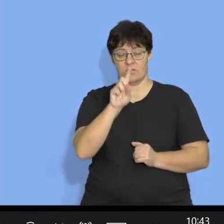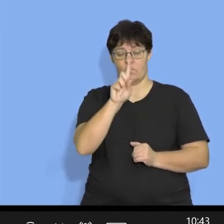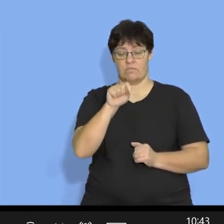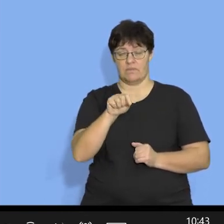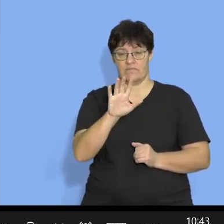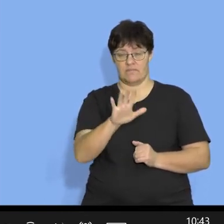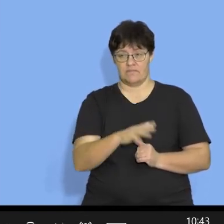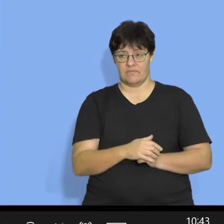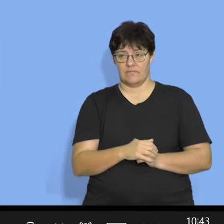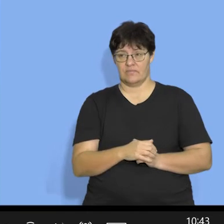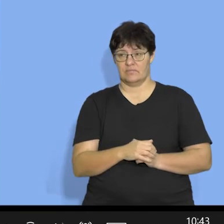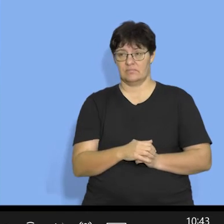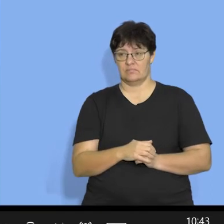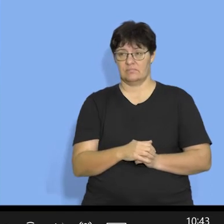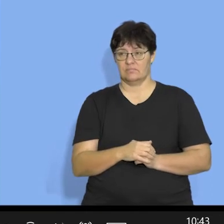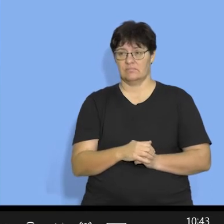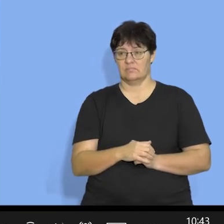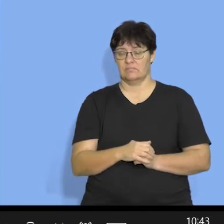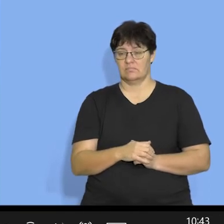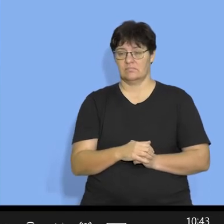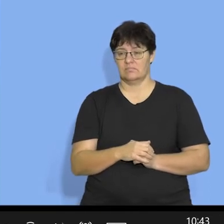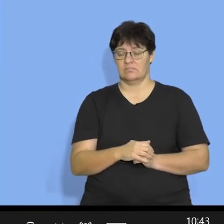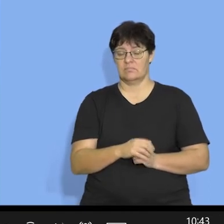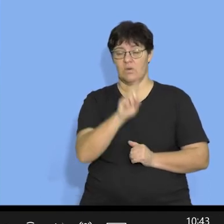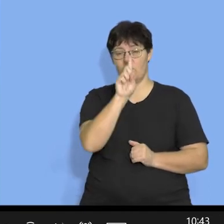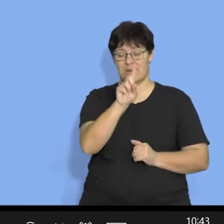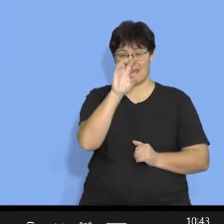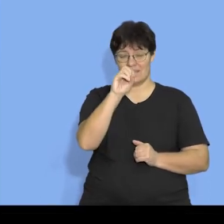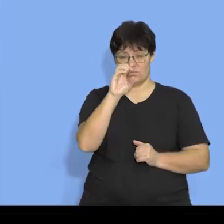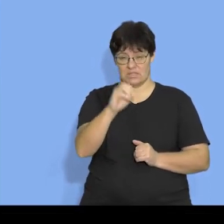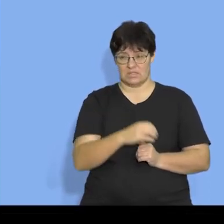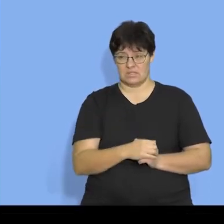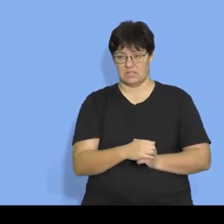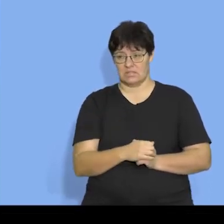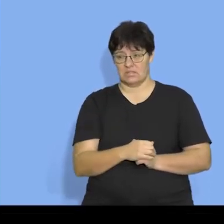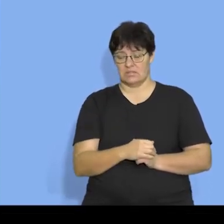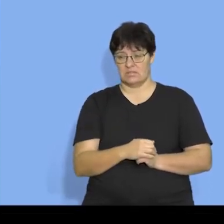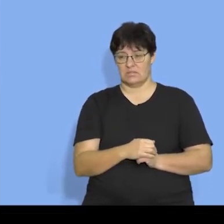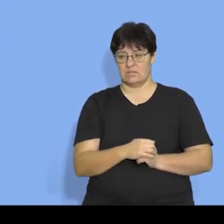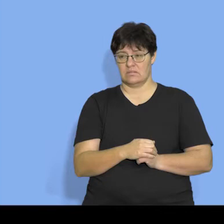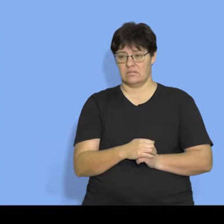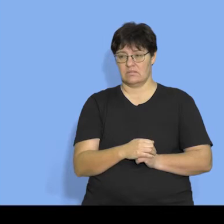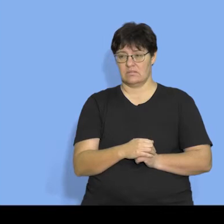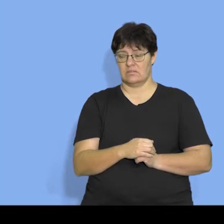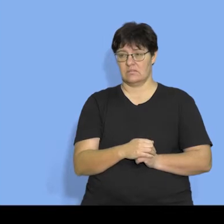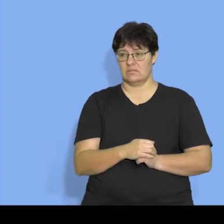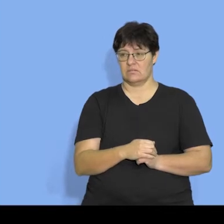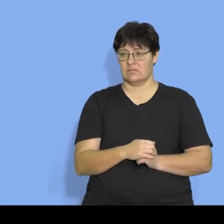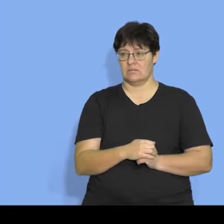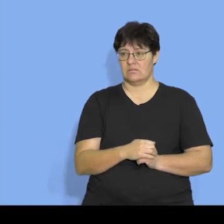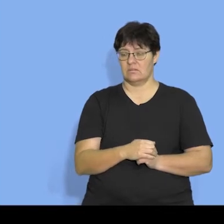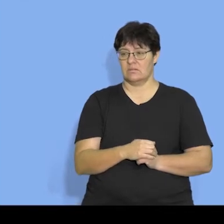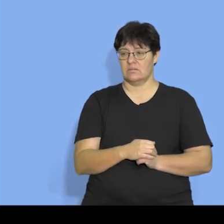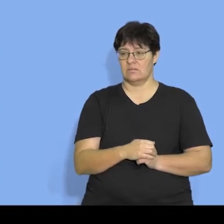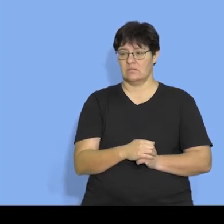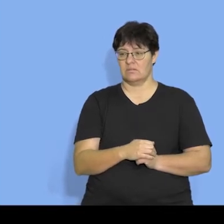divided by 1.5, and I have 100. Now, I've run out of space. I should have done this better.